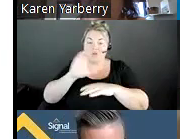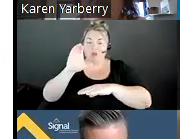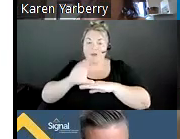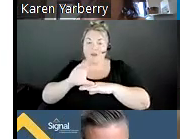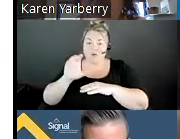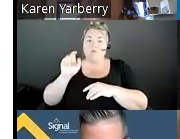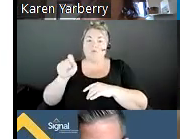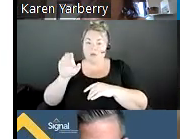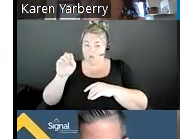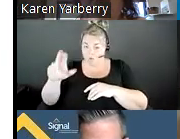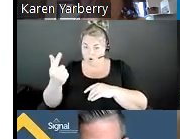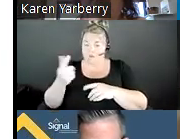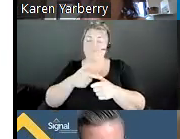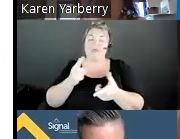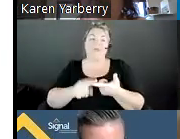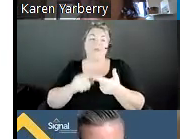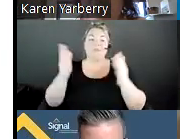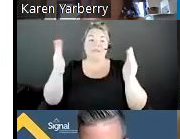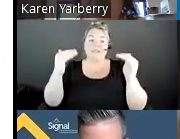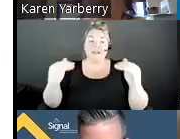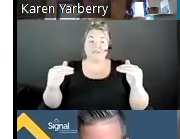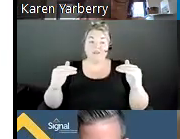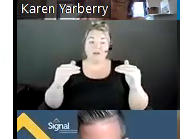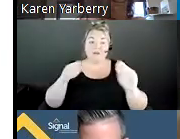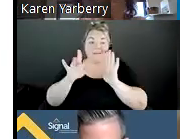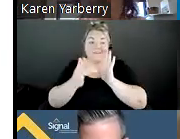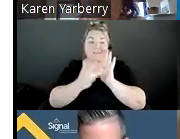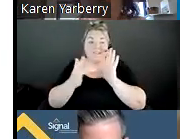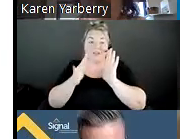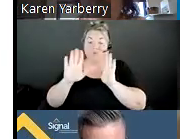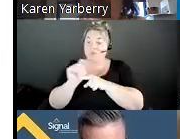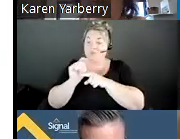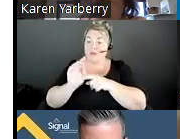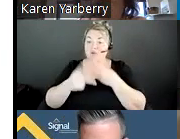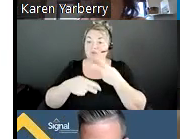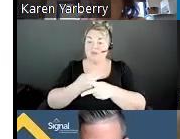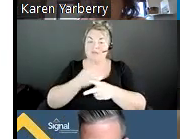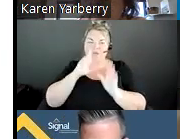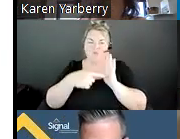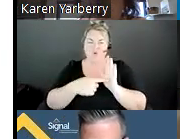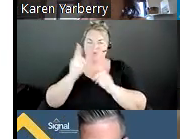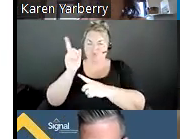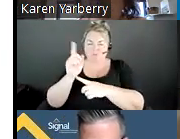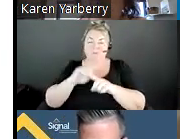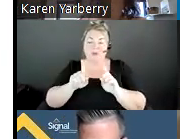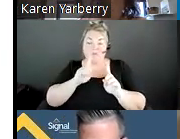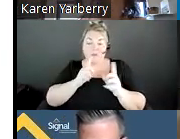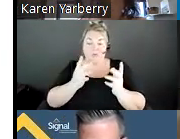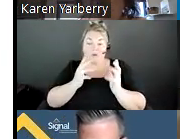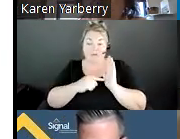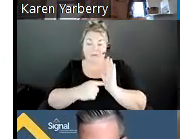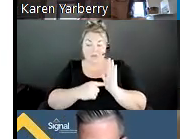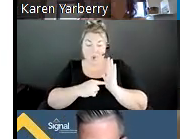fentanyledcolorado.org. And then the next step is to select your trainer type. And I'll show you this in just a moment, but I really wanted to make a